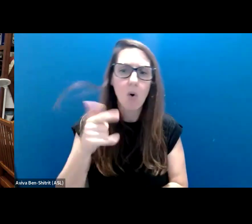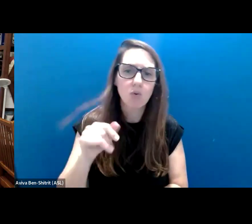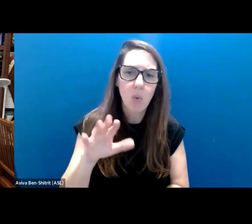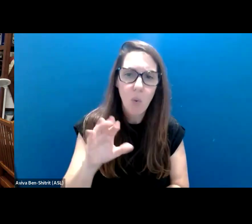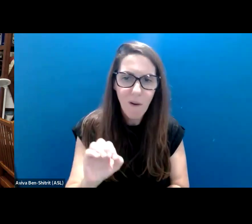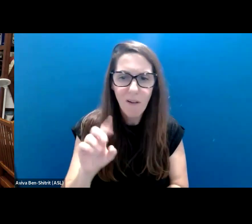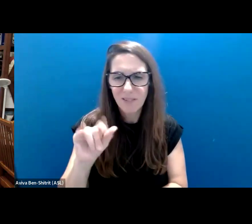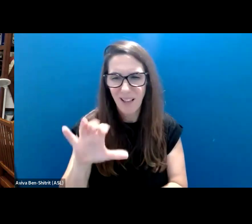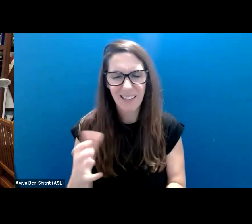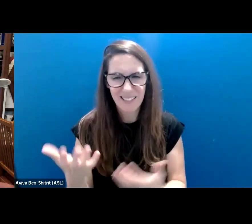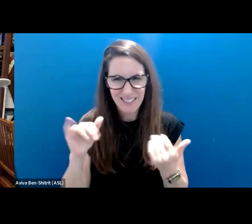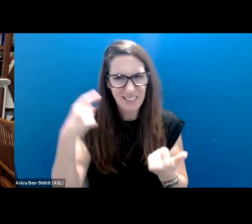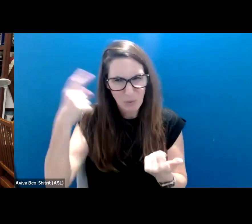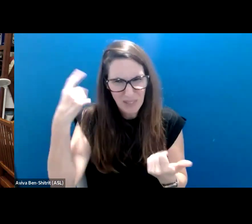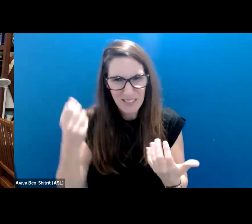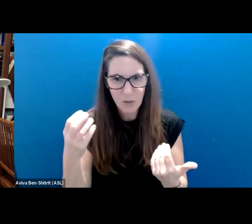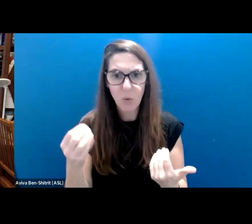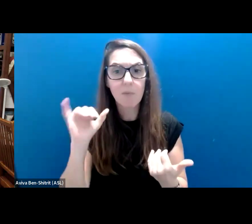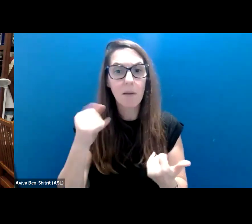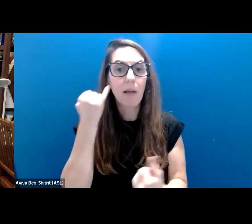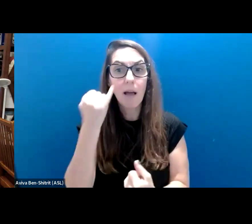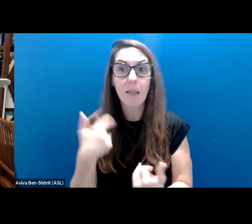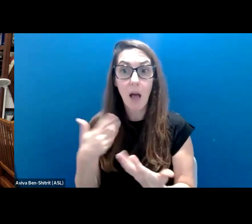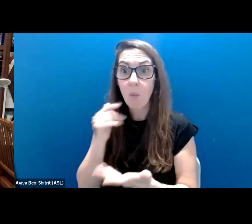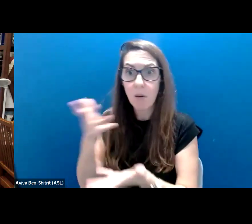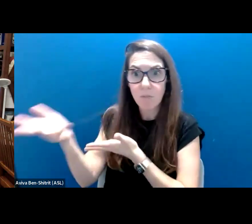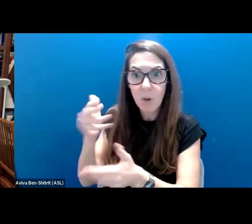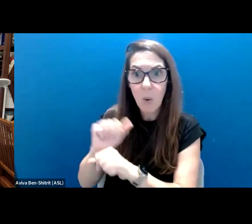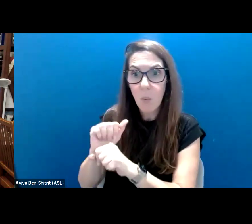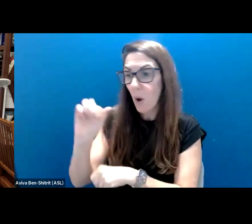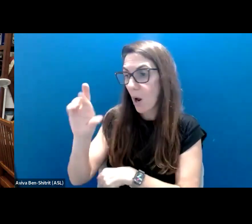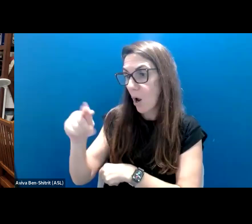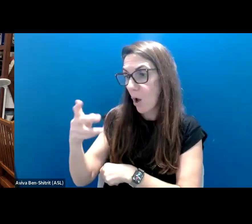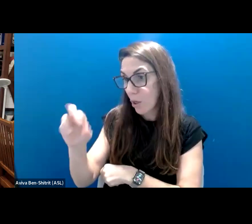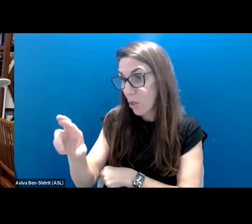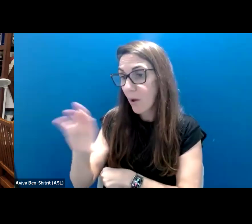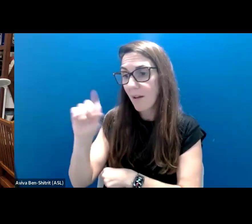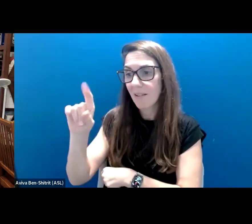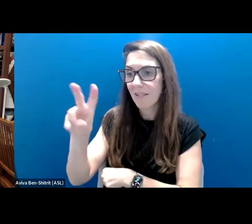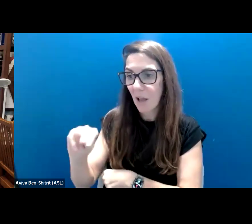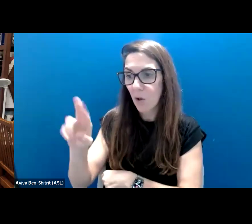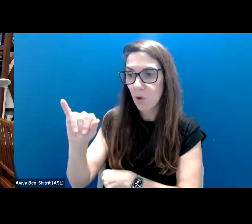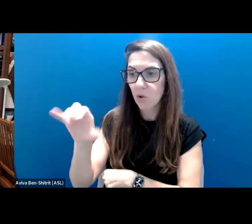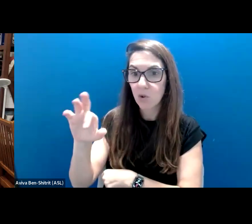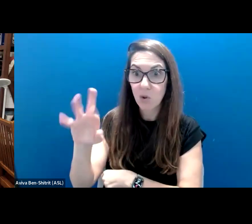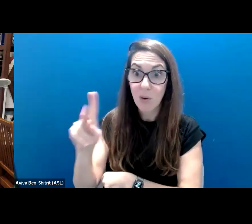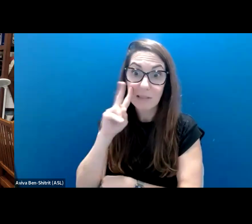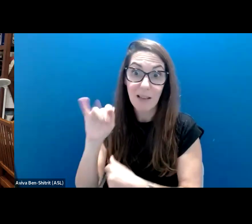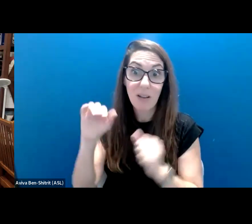idea. So I'm going to work with Arthur and Dan York to see if we can do this. No idea if this will be